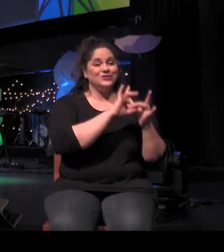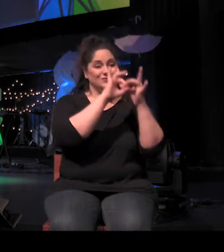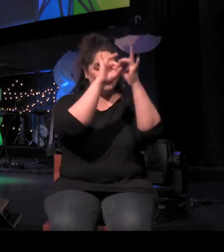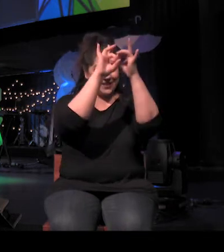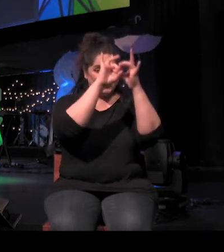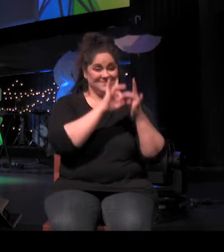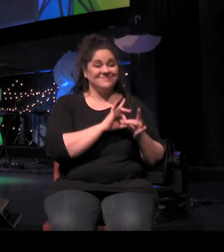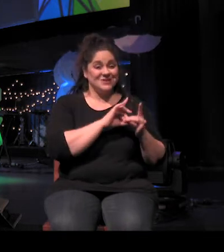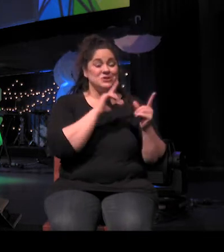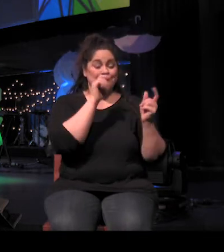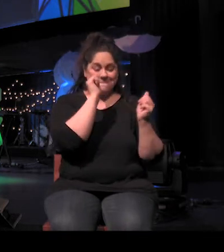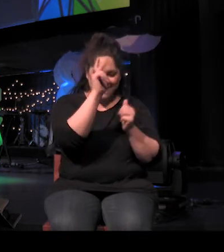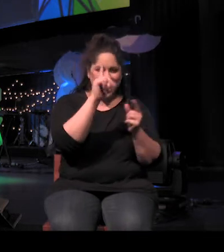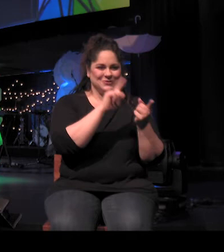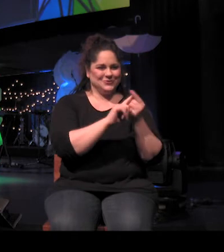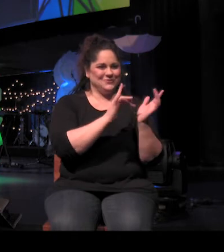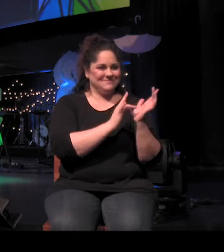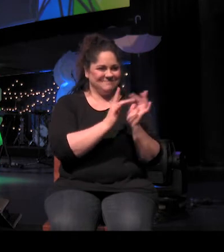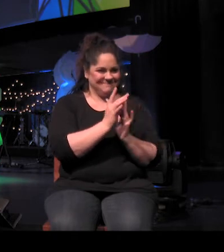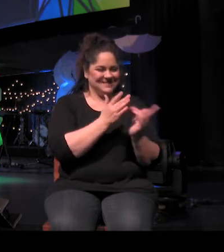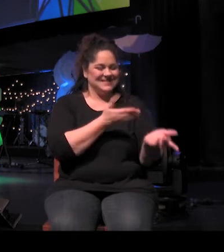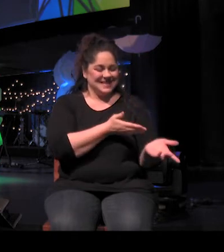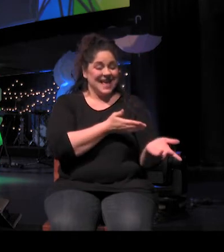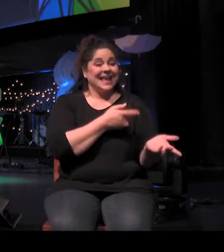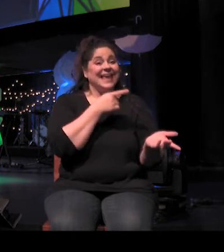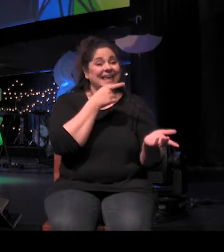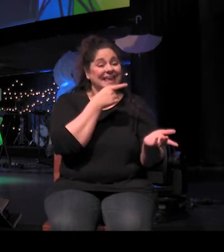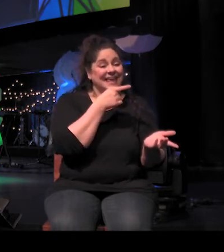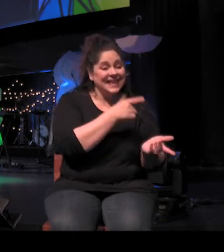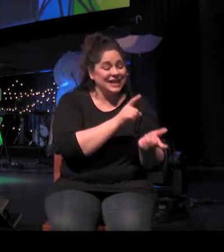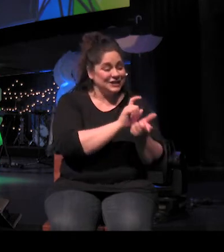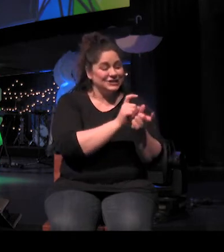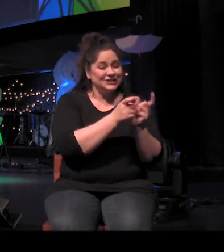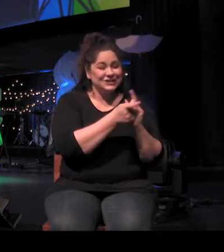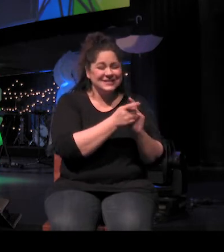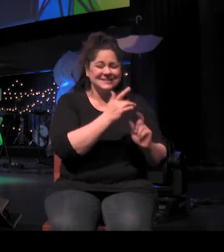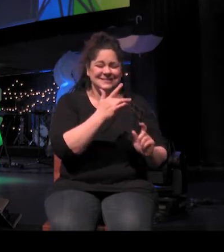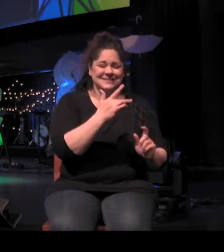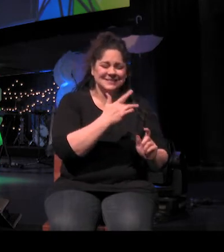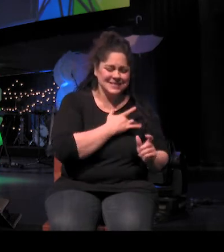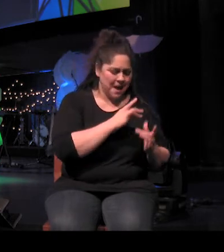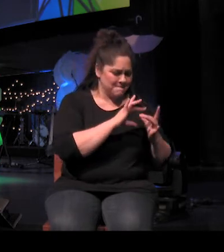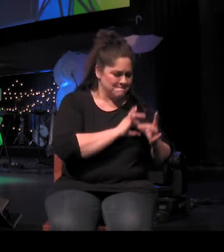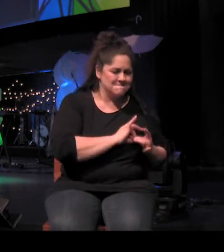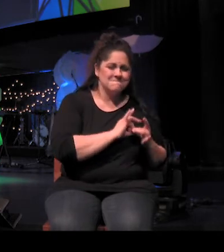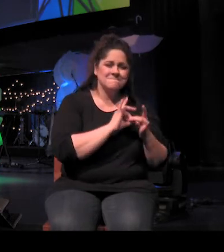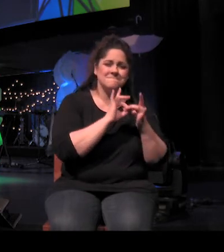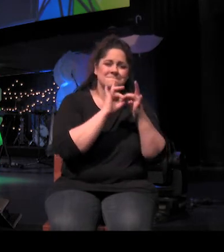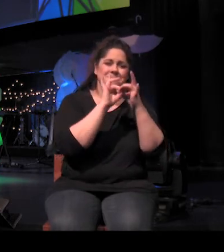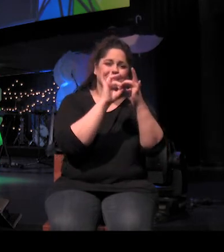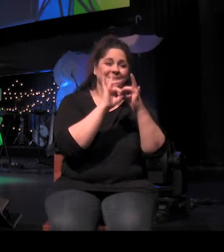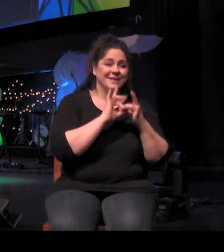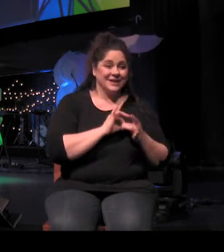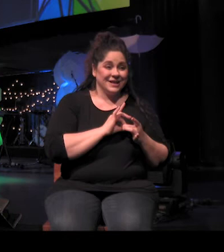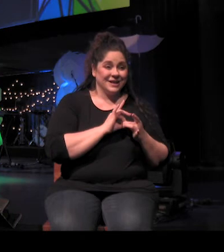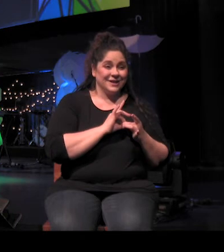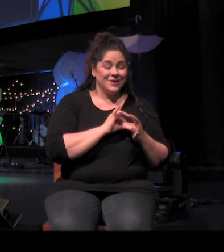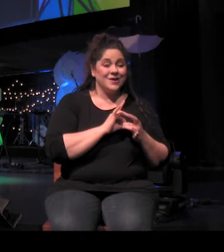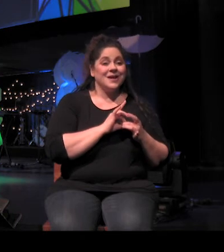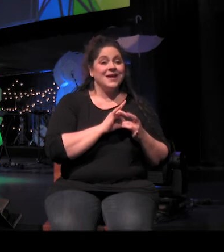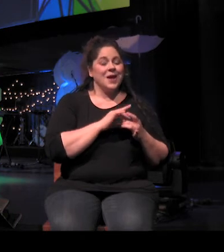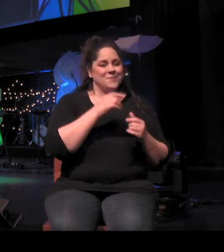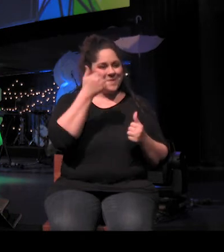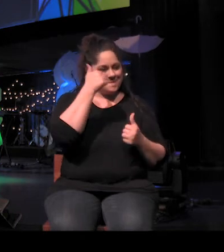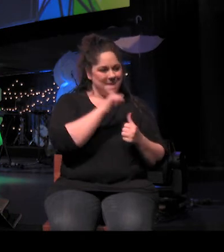transformation. First, Jesus restored Peter in the very area where he